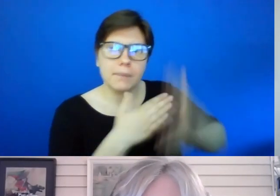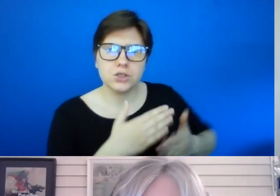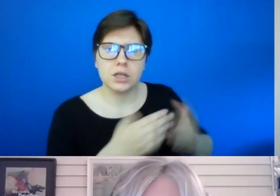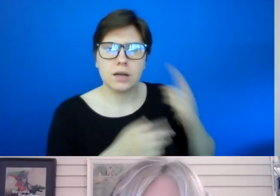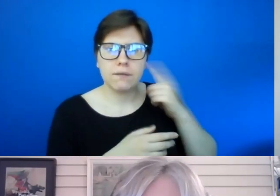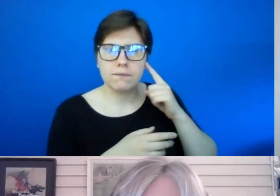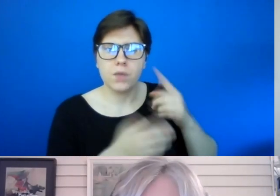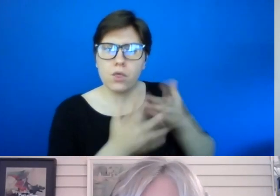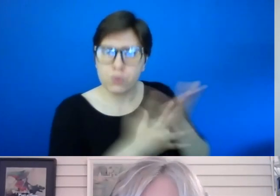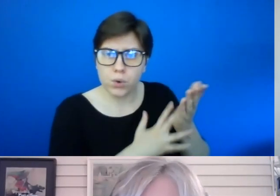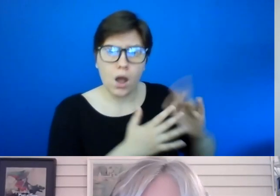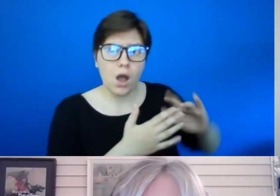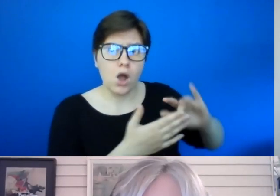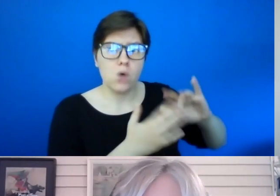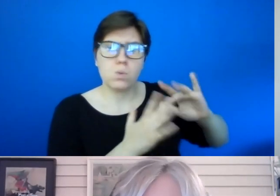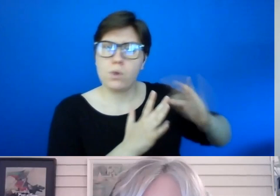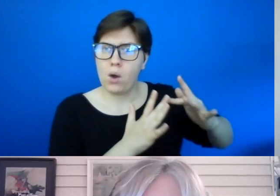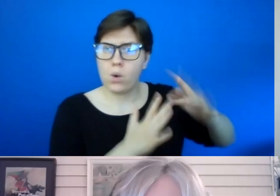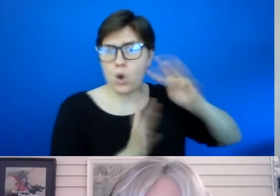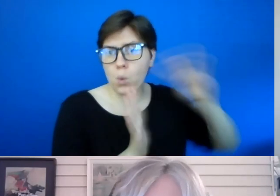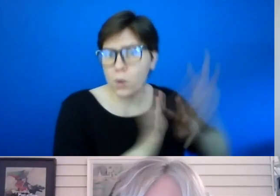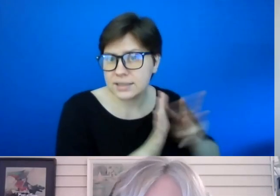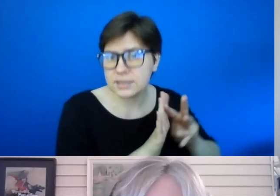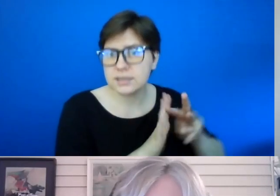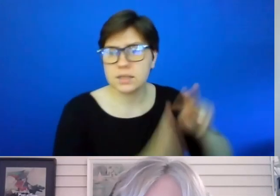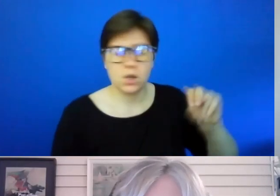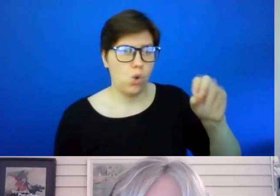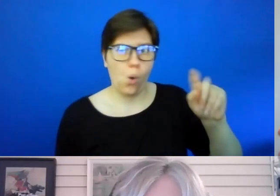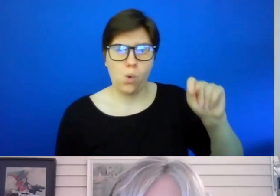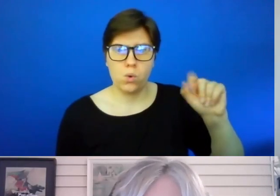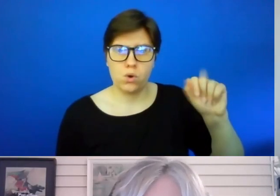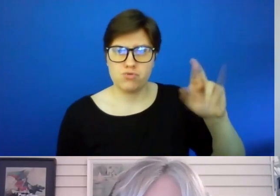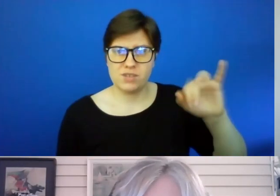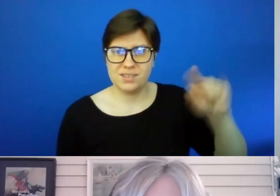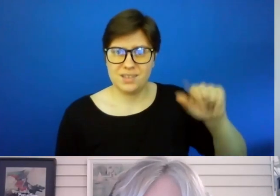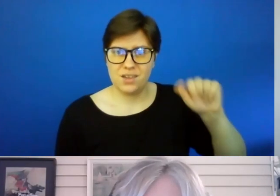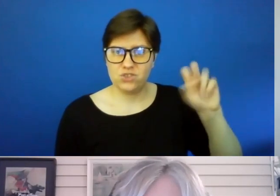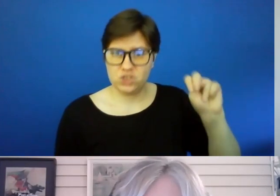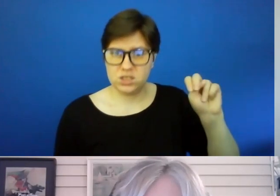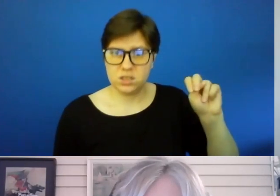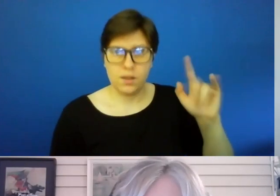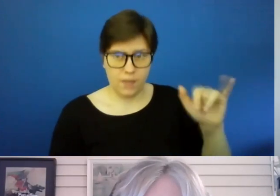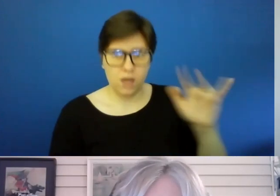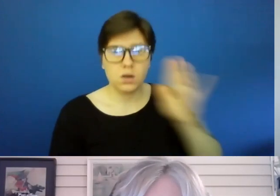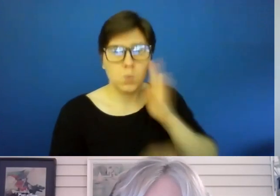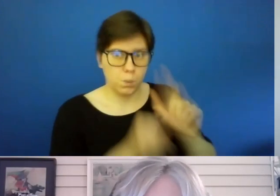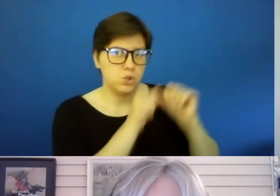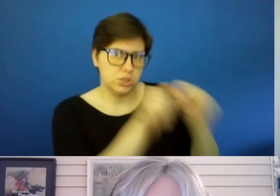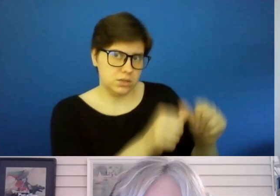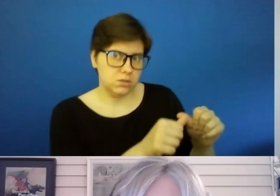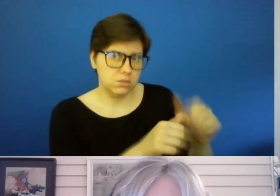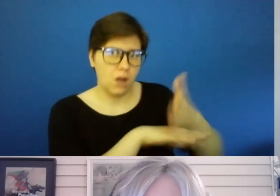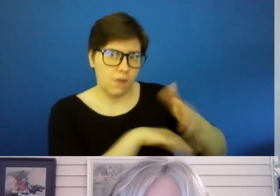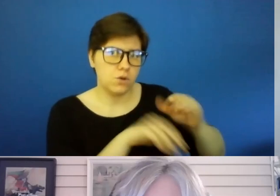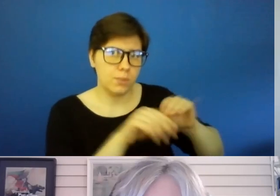witnesses and remote notarization. So this flexibility is good. That should persist after the pandemic. But